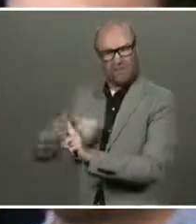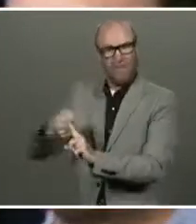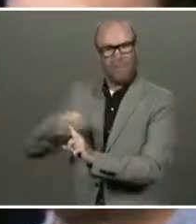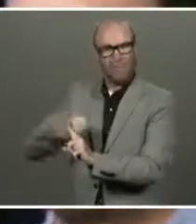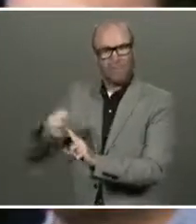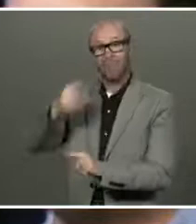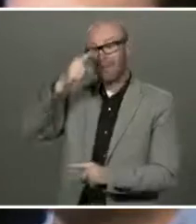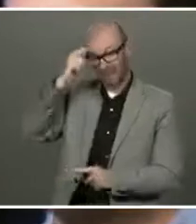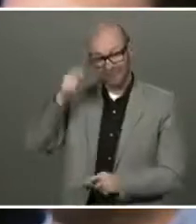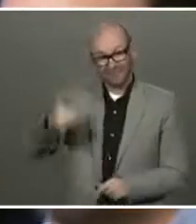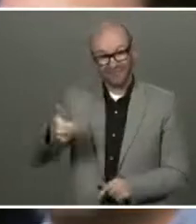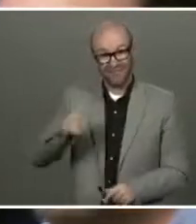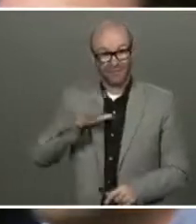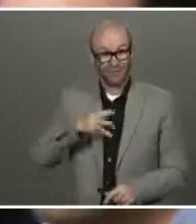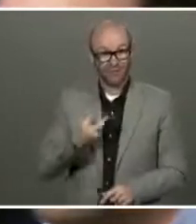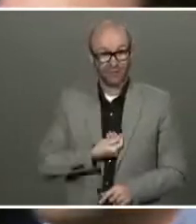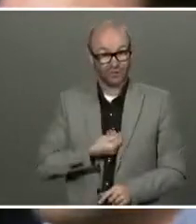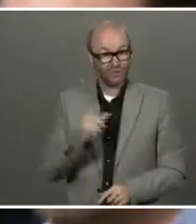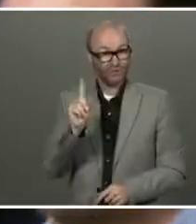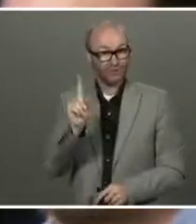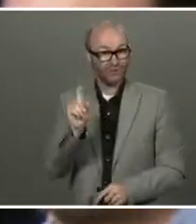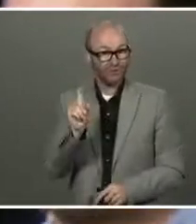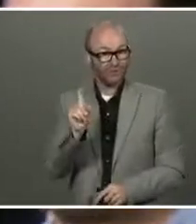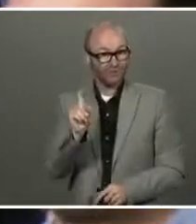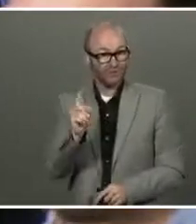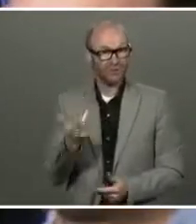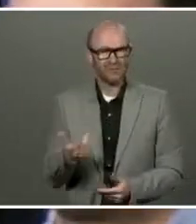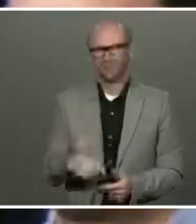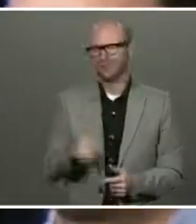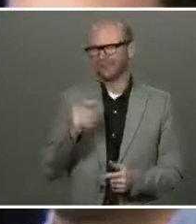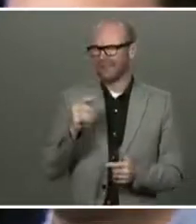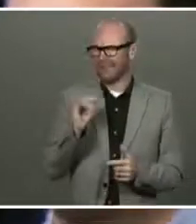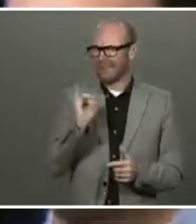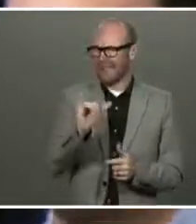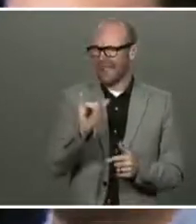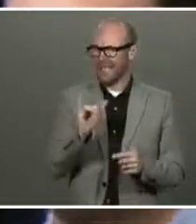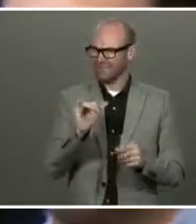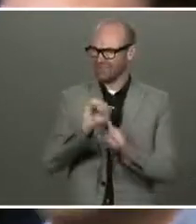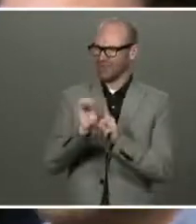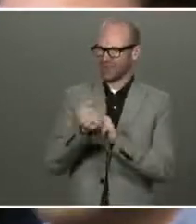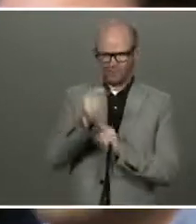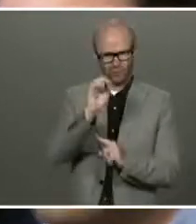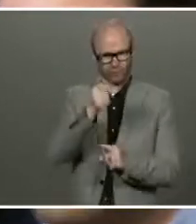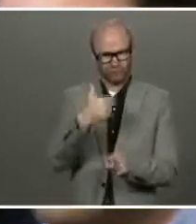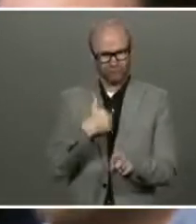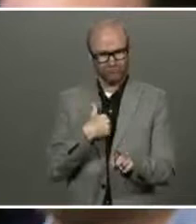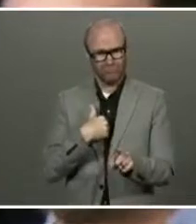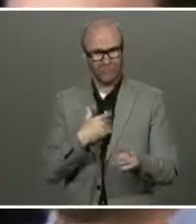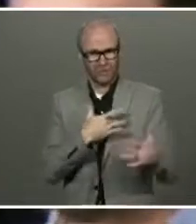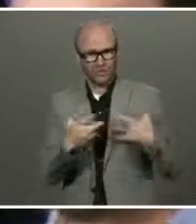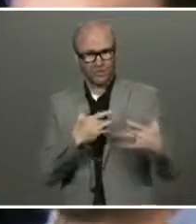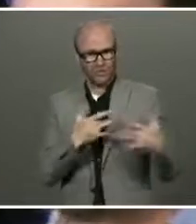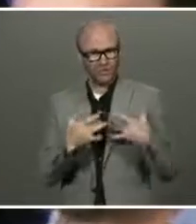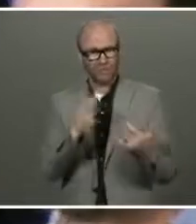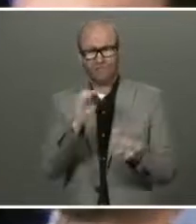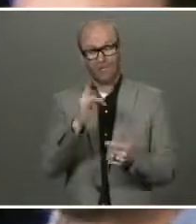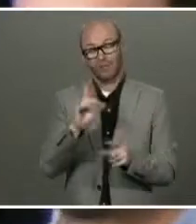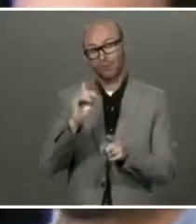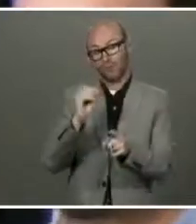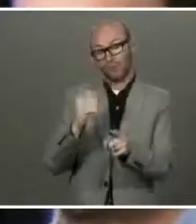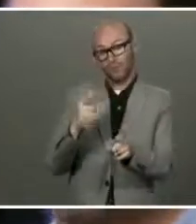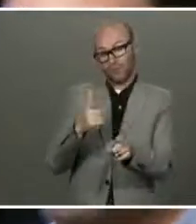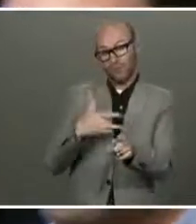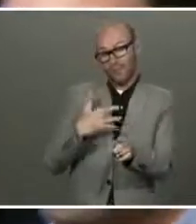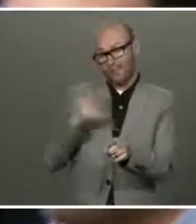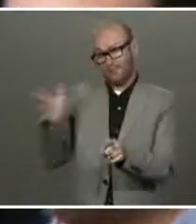records dating back to kindergarten to confirm she was female. Do you have any concerns about this situation, and do you think fair play concerns justify parents